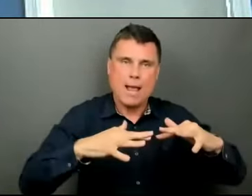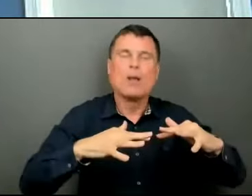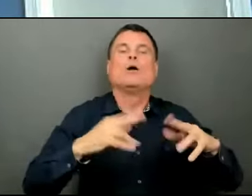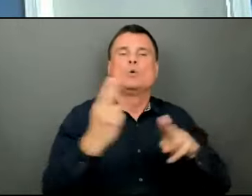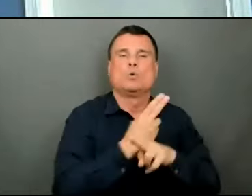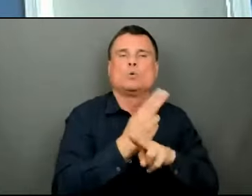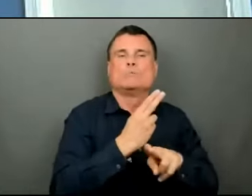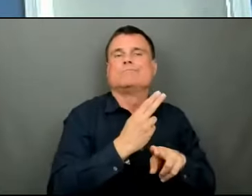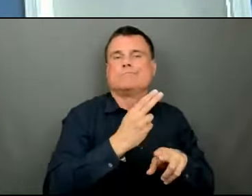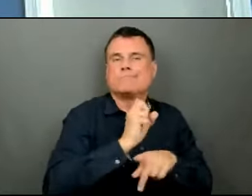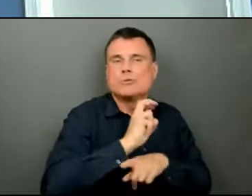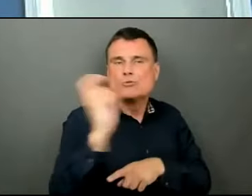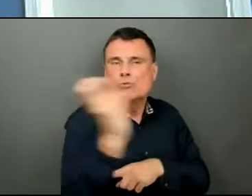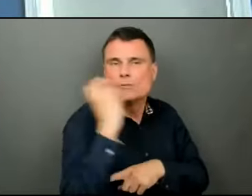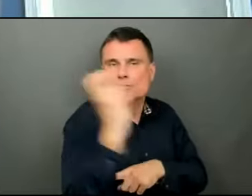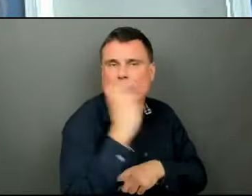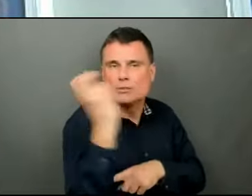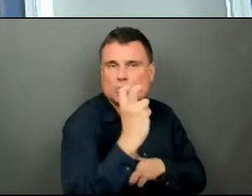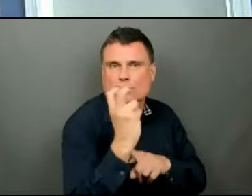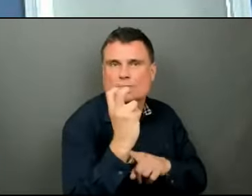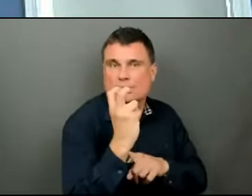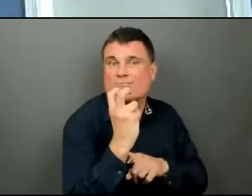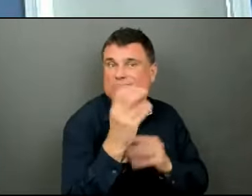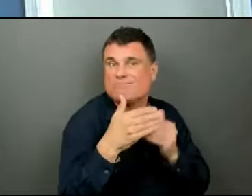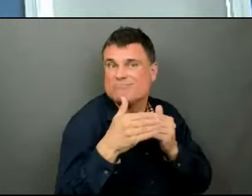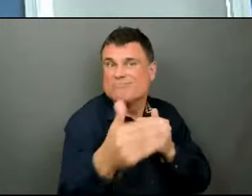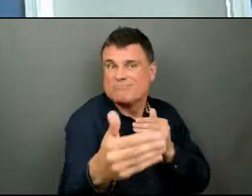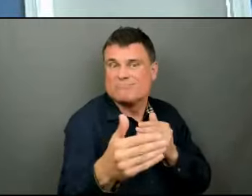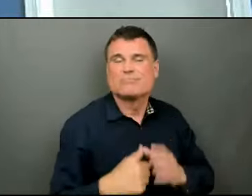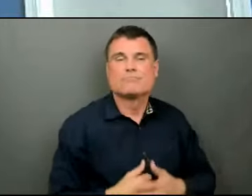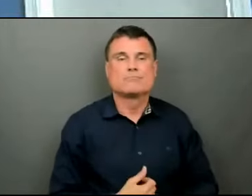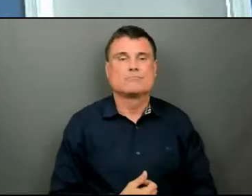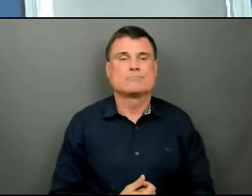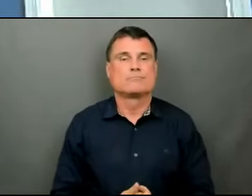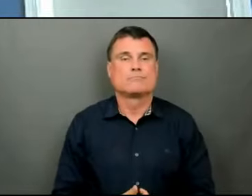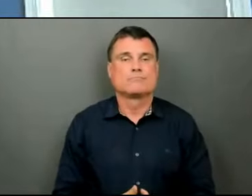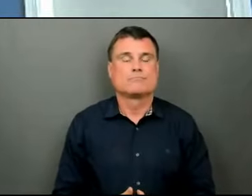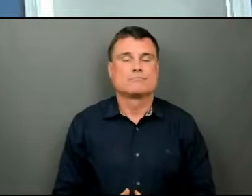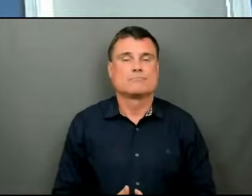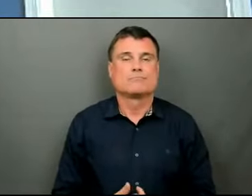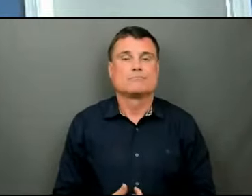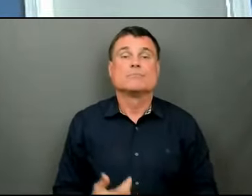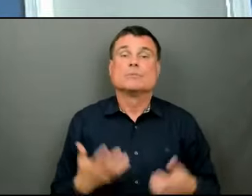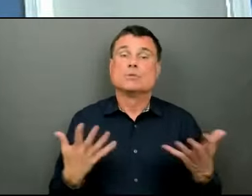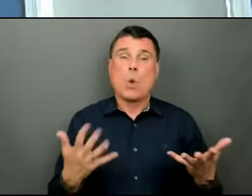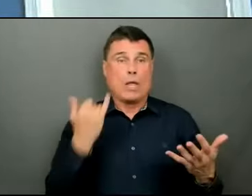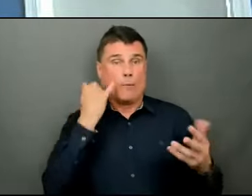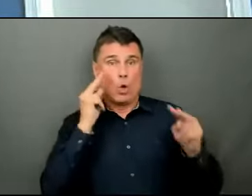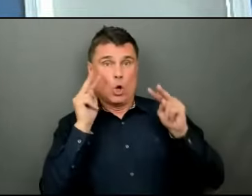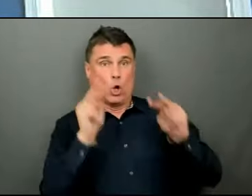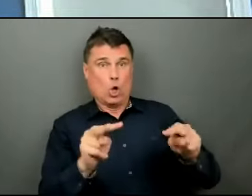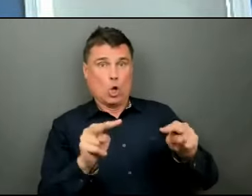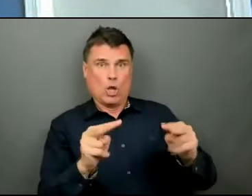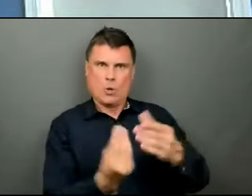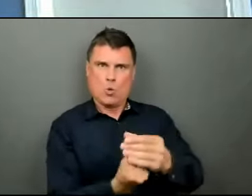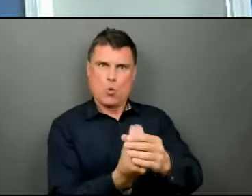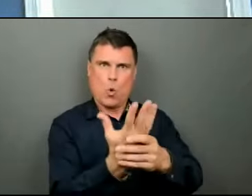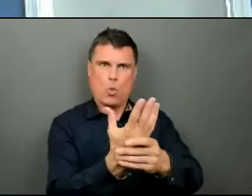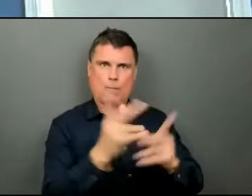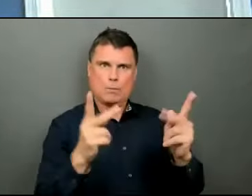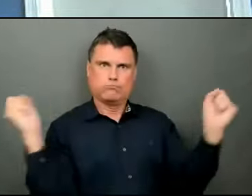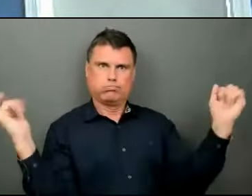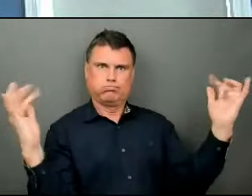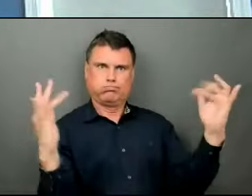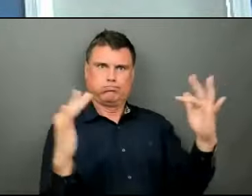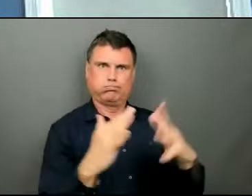vaccinated. So when factoring in projected regional population growth, transit should not only rebound by the time